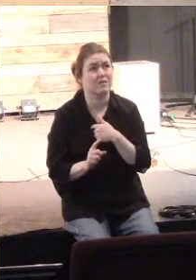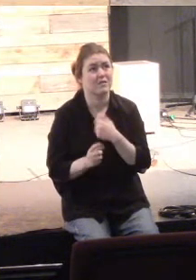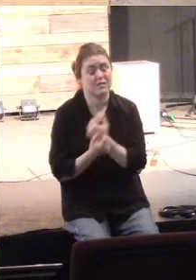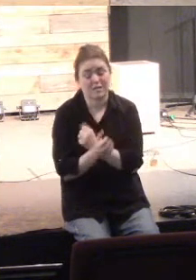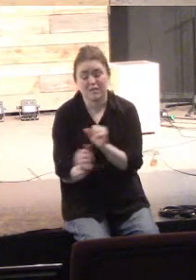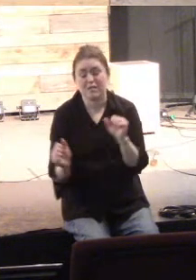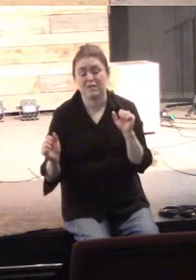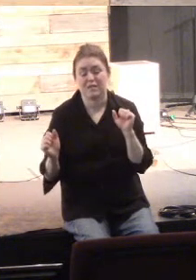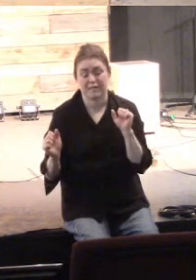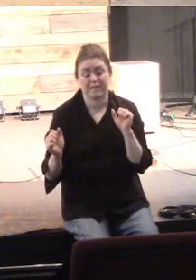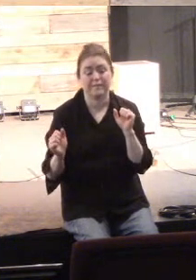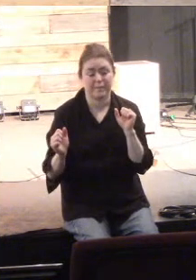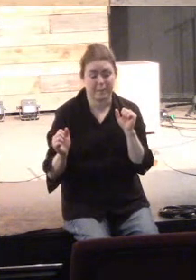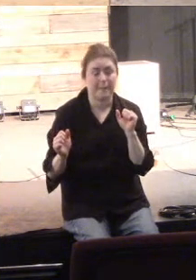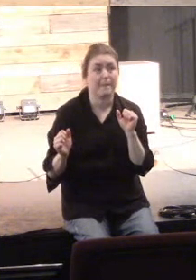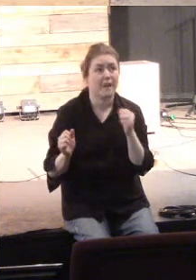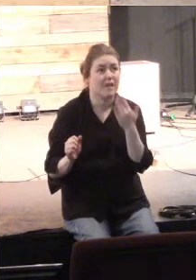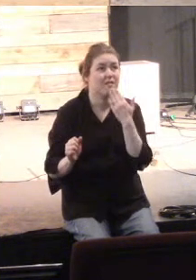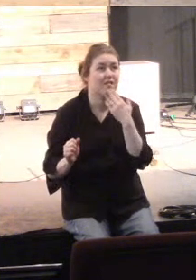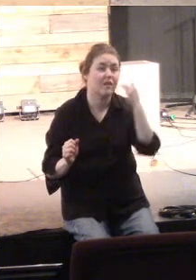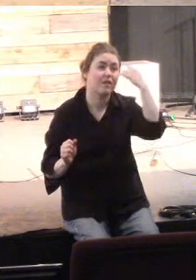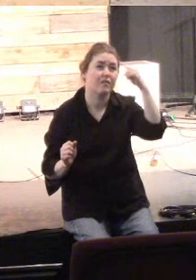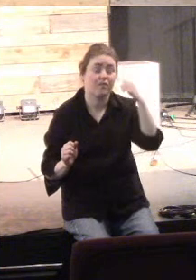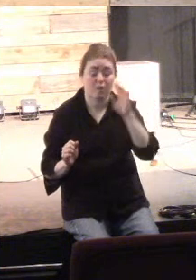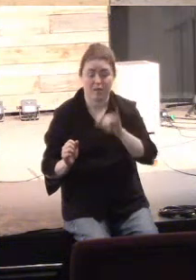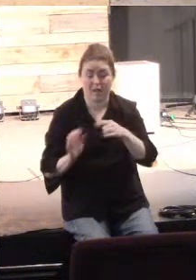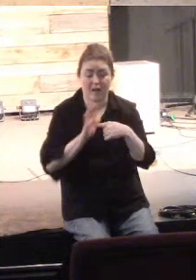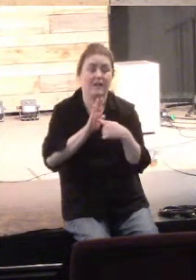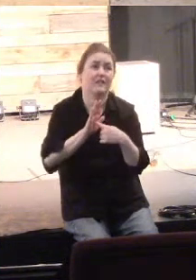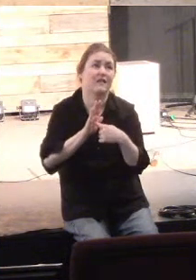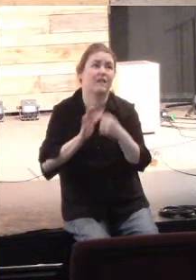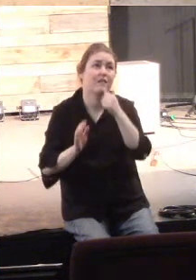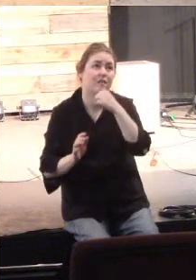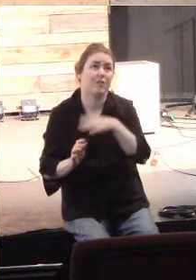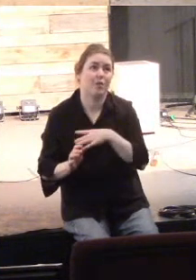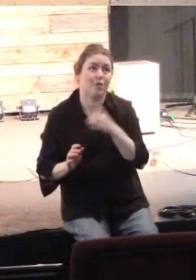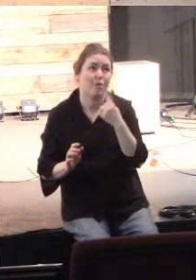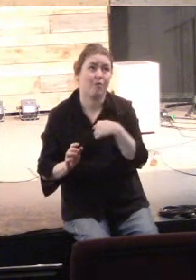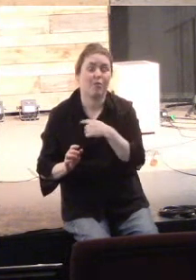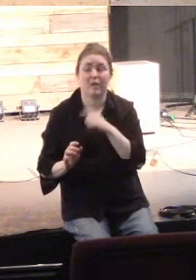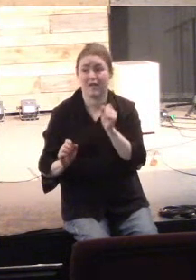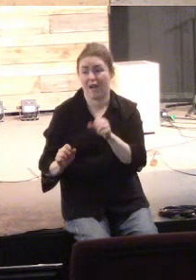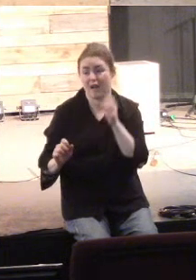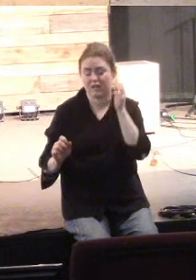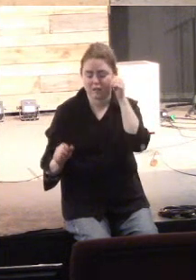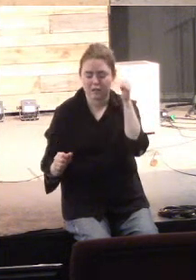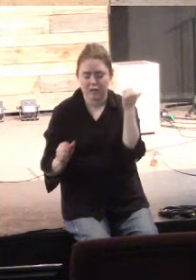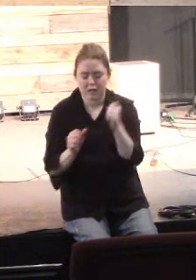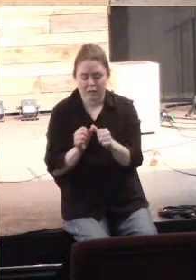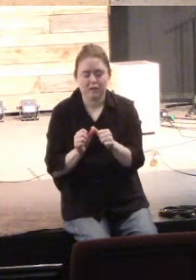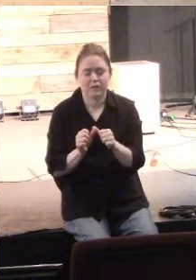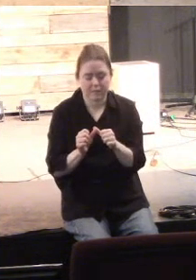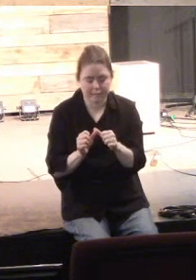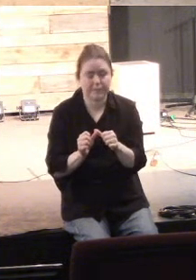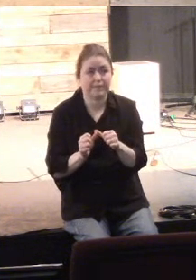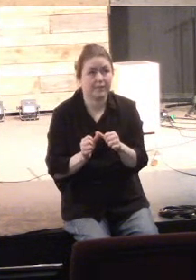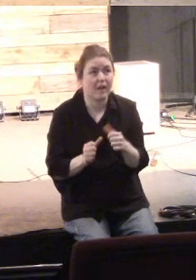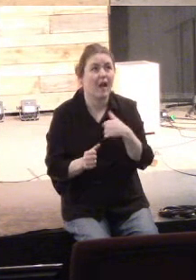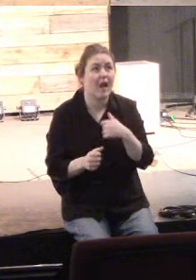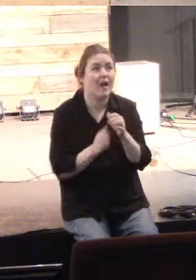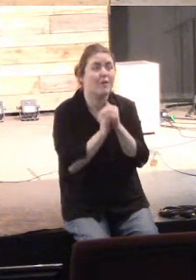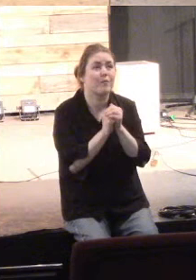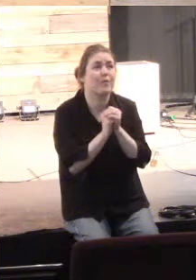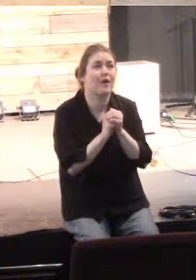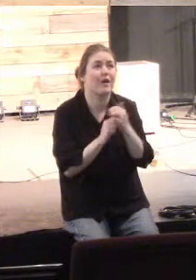have an example of a woman who, you know what, we can point to. I pray that we don't forget that. I pray that we give out of